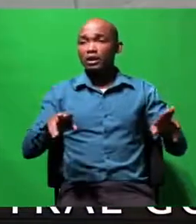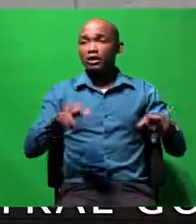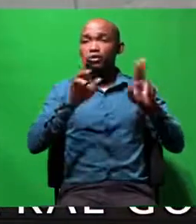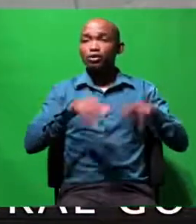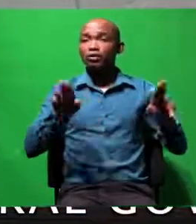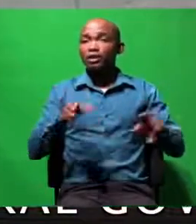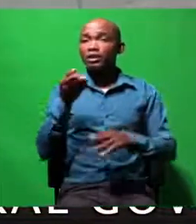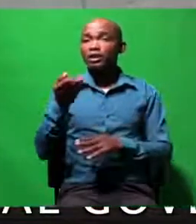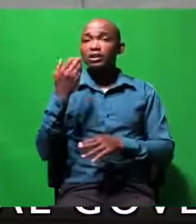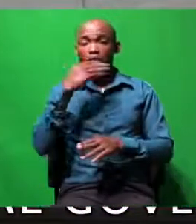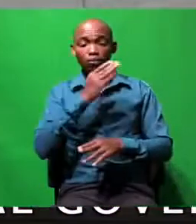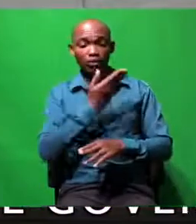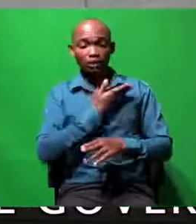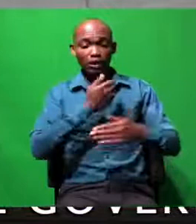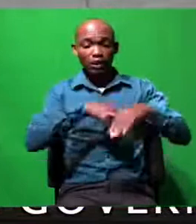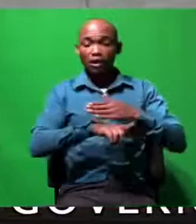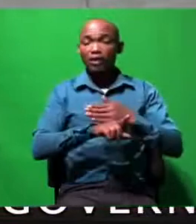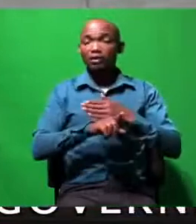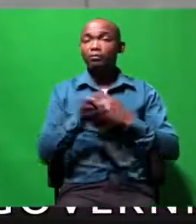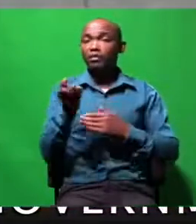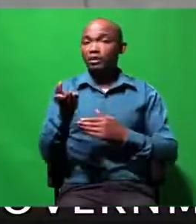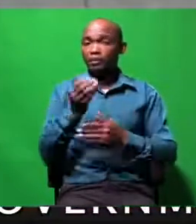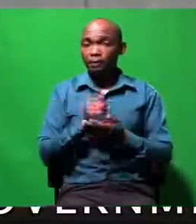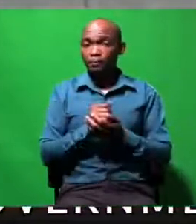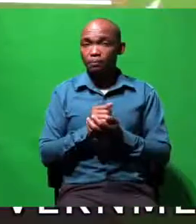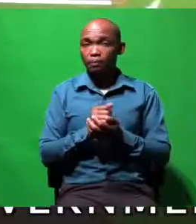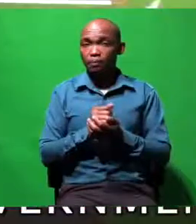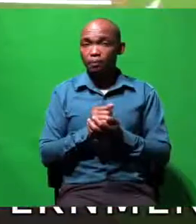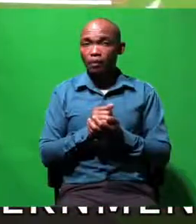So judiciary is very important organ of the government. So